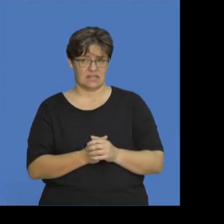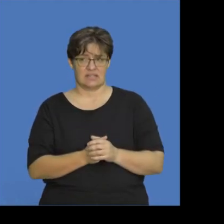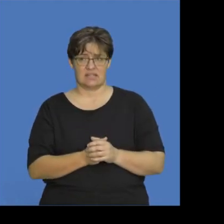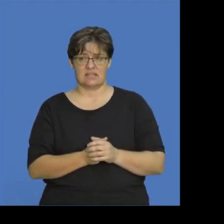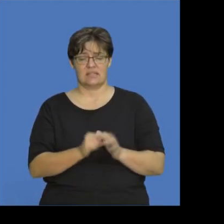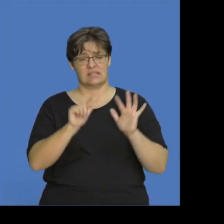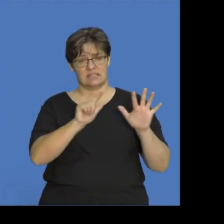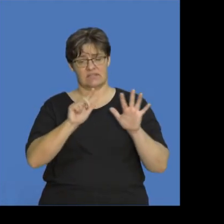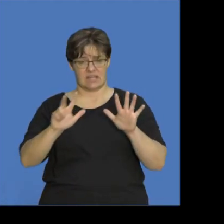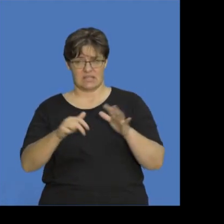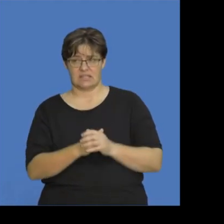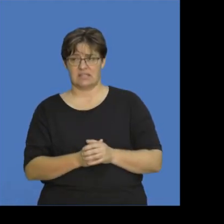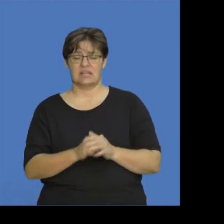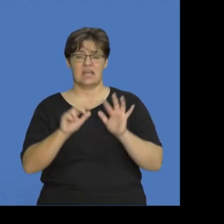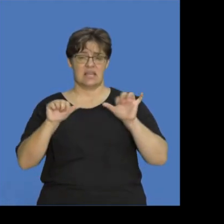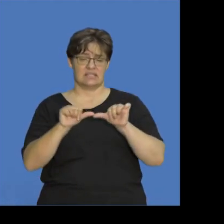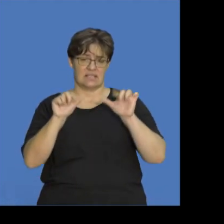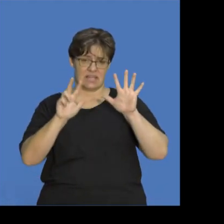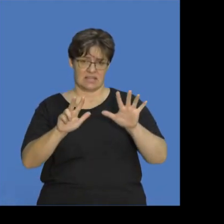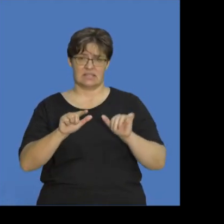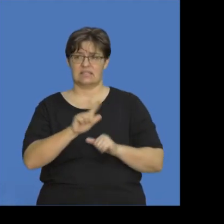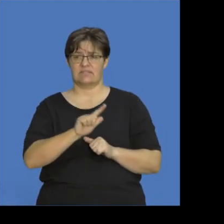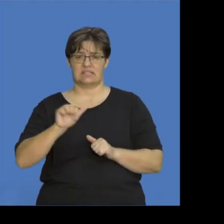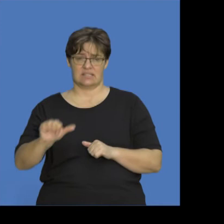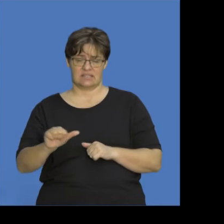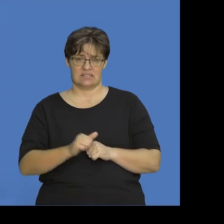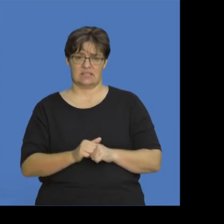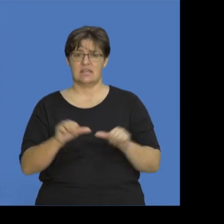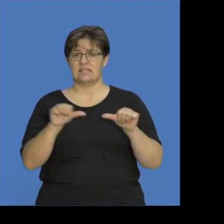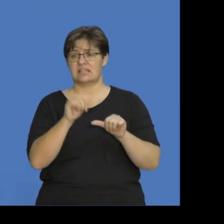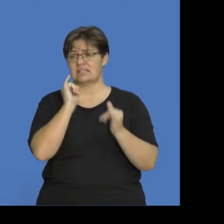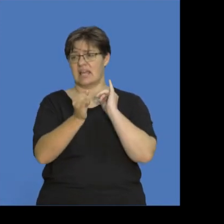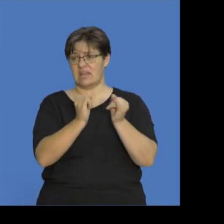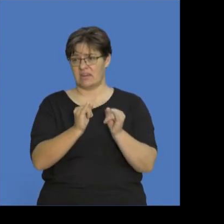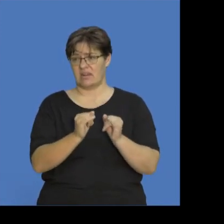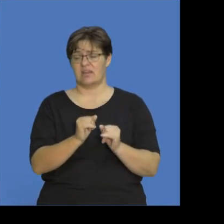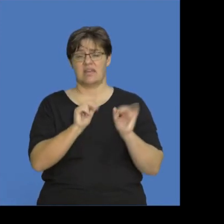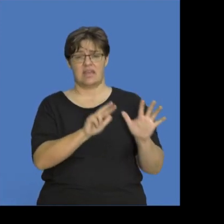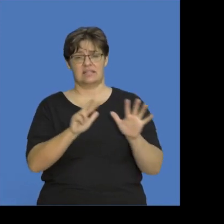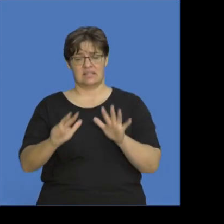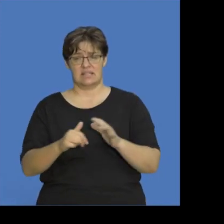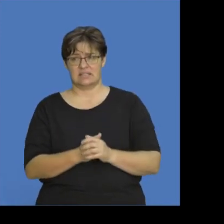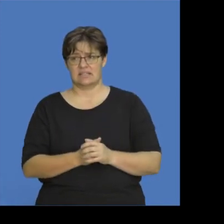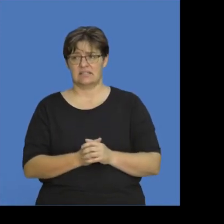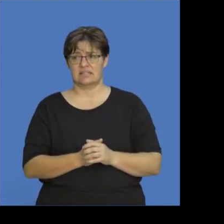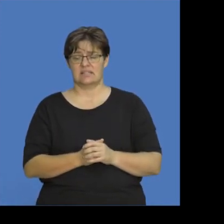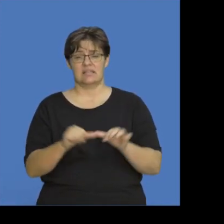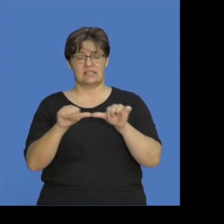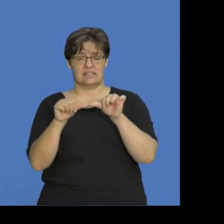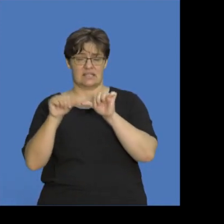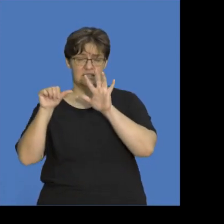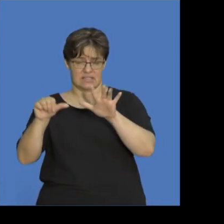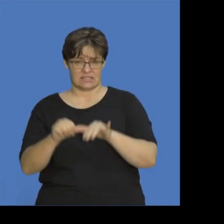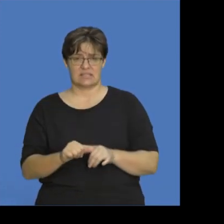78, size 9, which is 78, size 8, 76, size 11 of a shoe